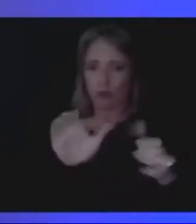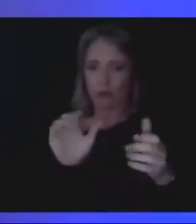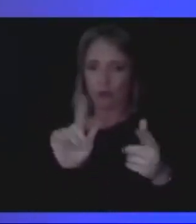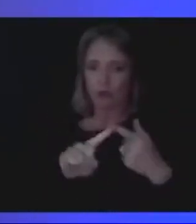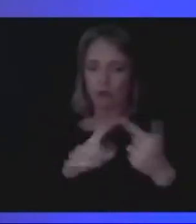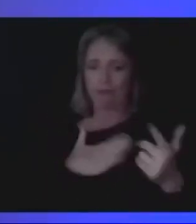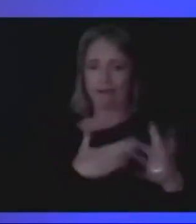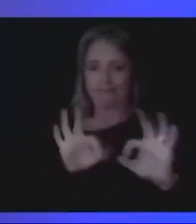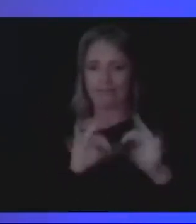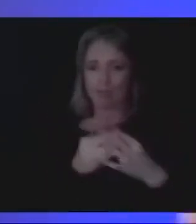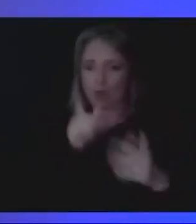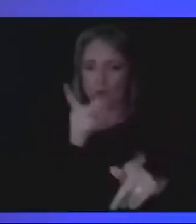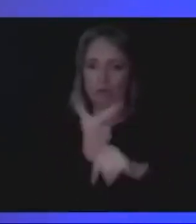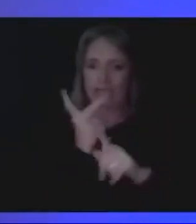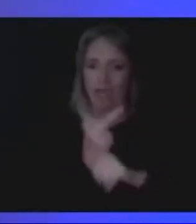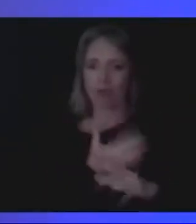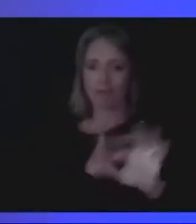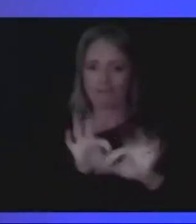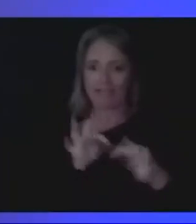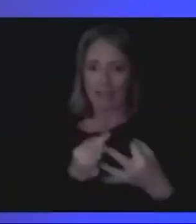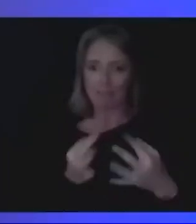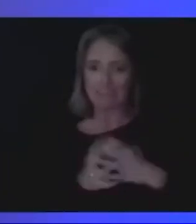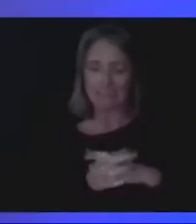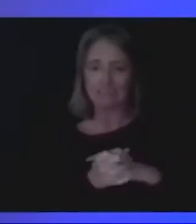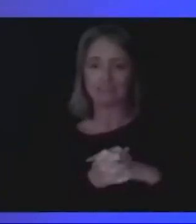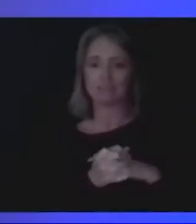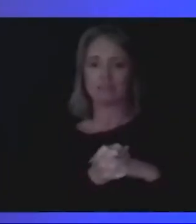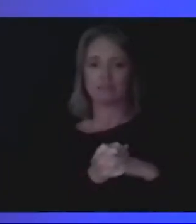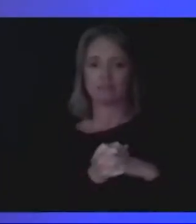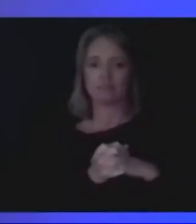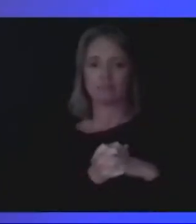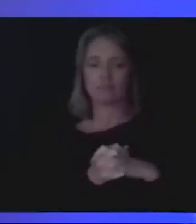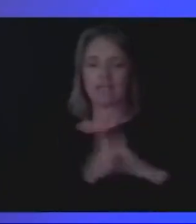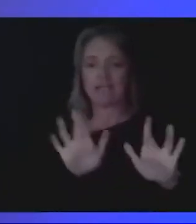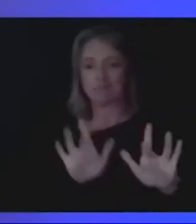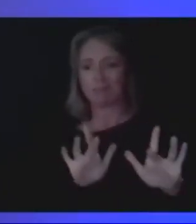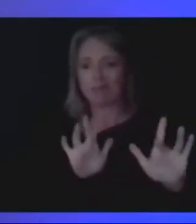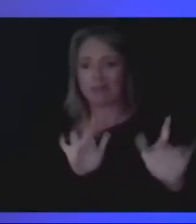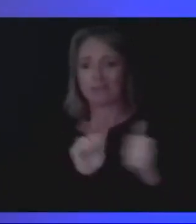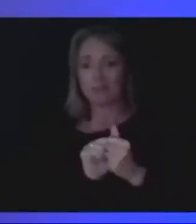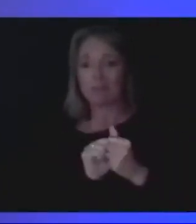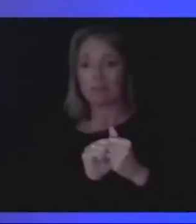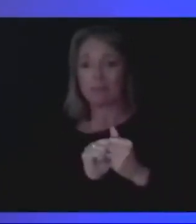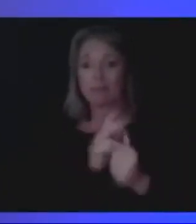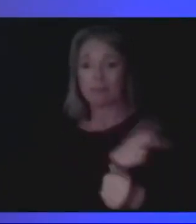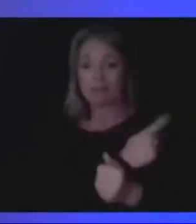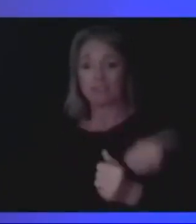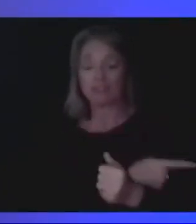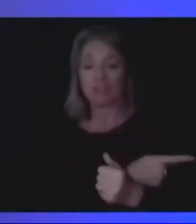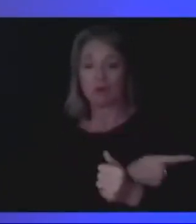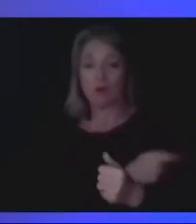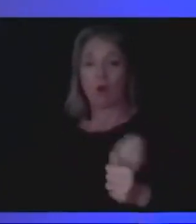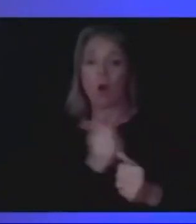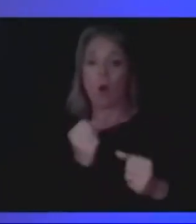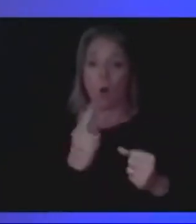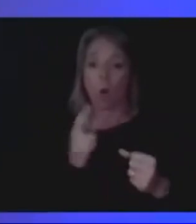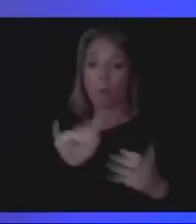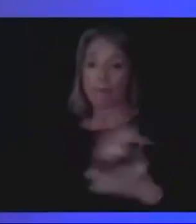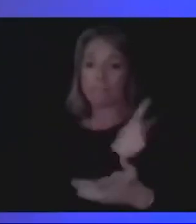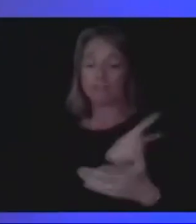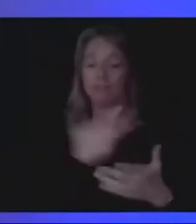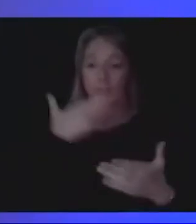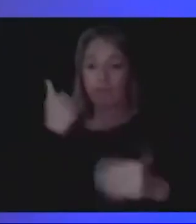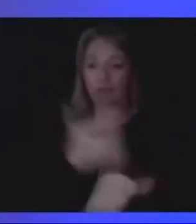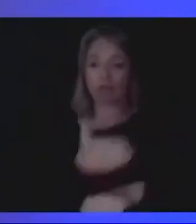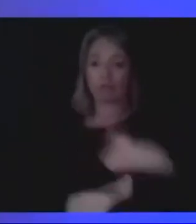And, I empathize with the patient, and I'm hoping this patient recovers and gets better and goes out and educates others